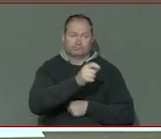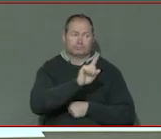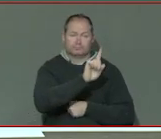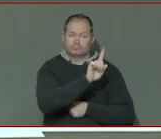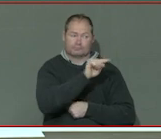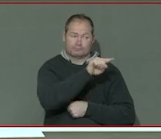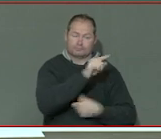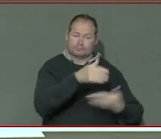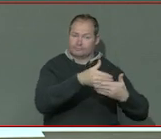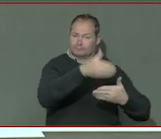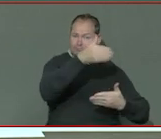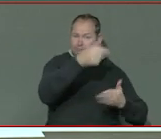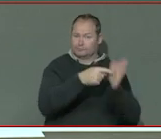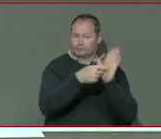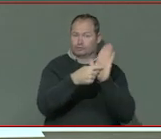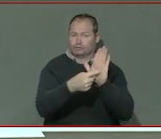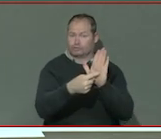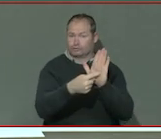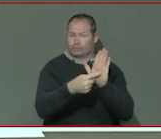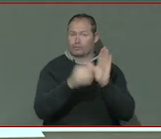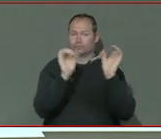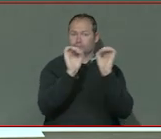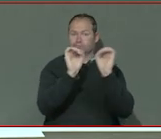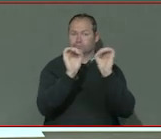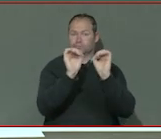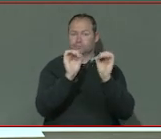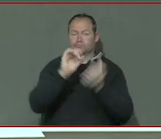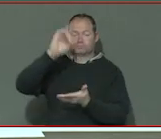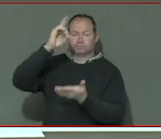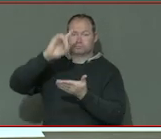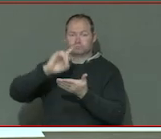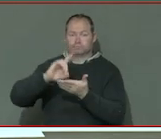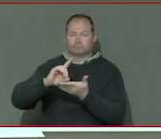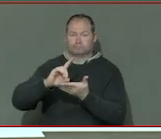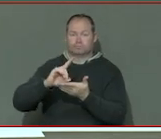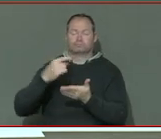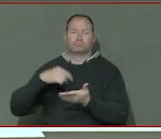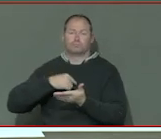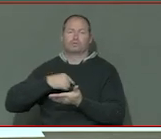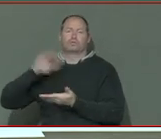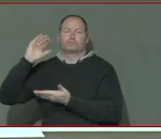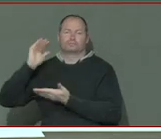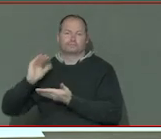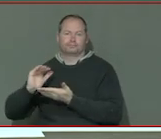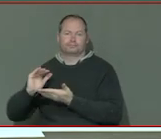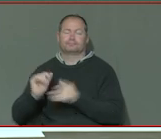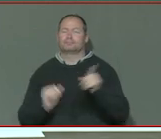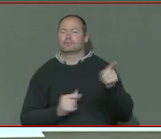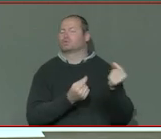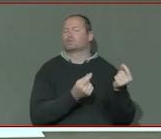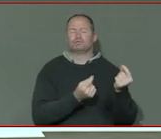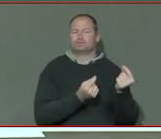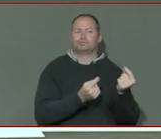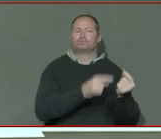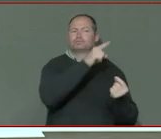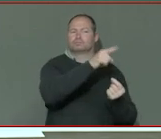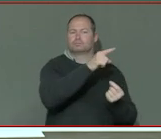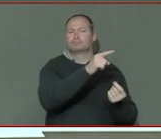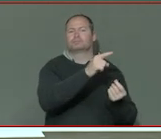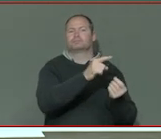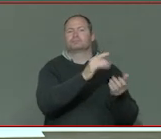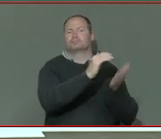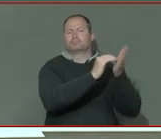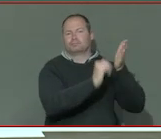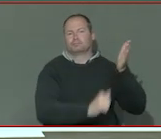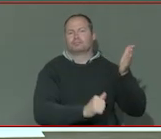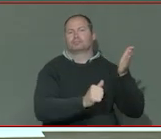statement from Valley Limited. So discount decreases our account, so they didn't do it, so they have to subtract